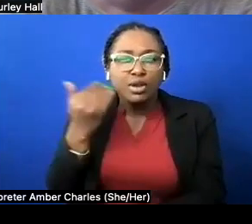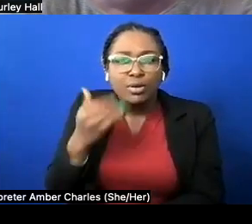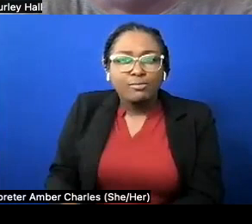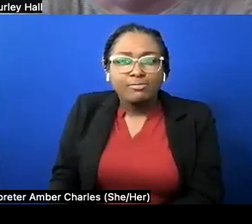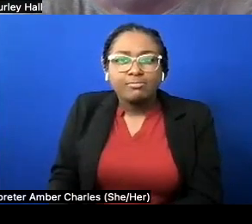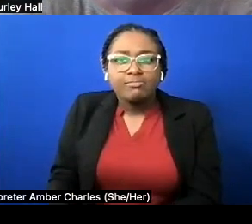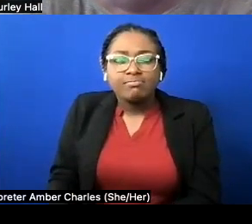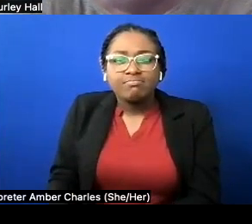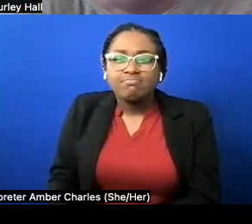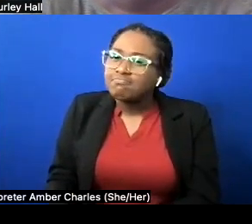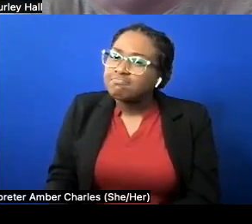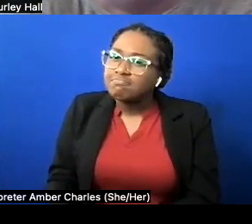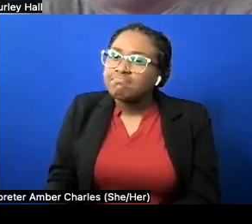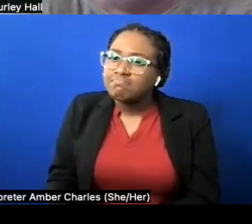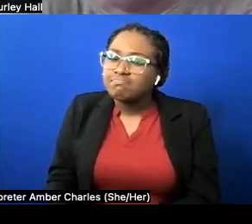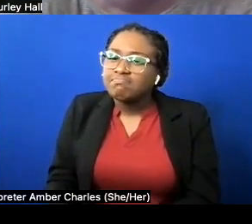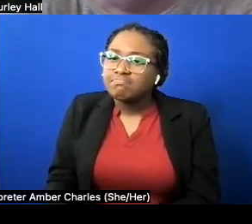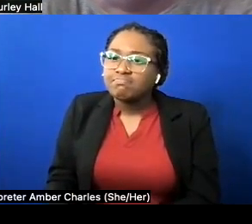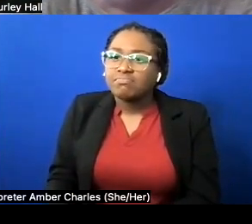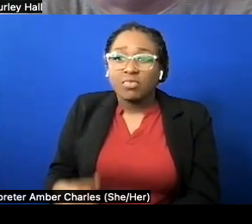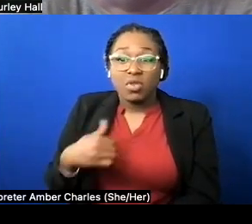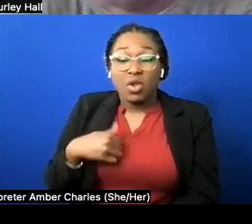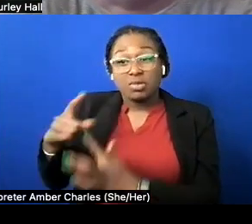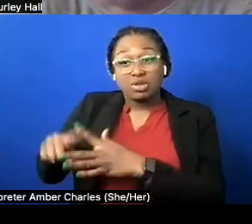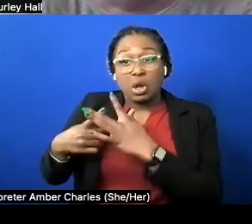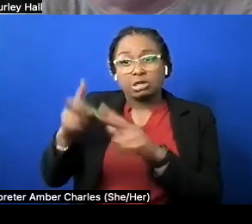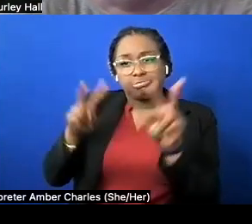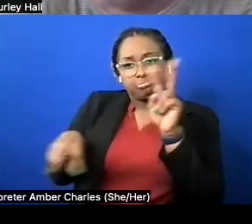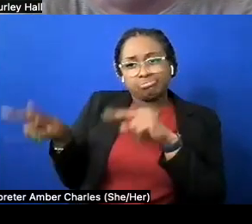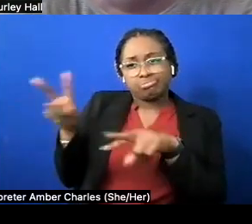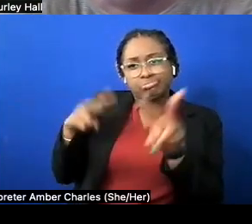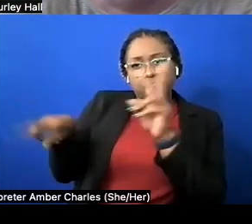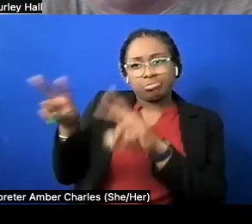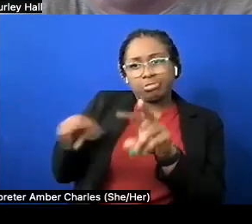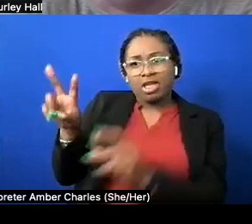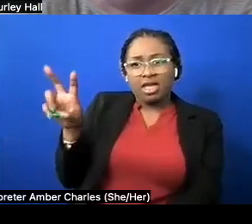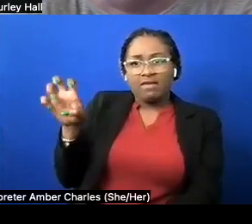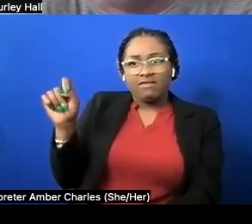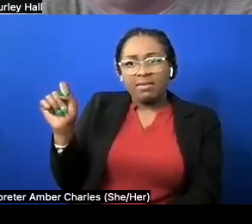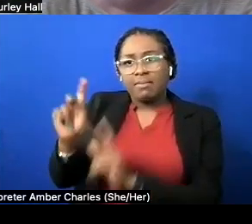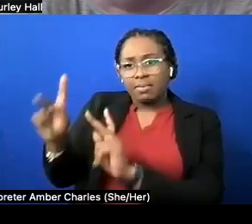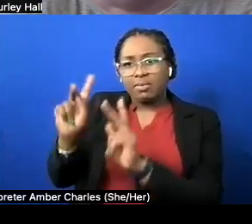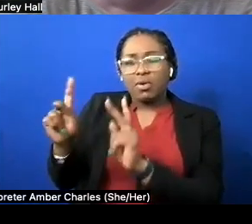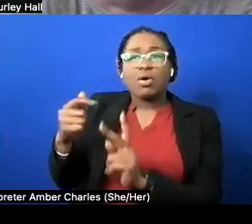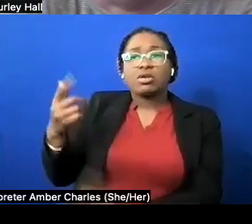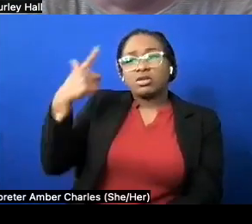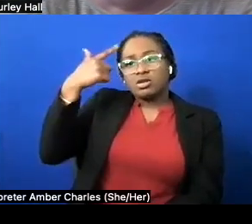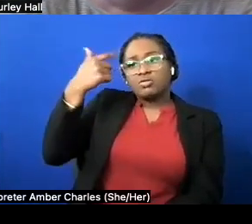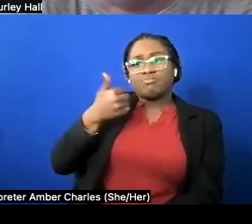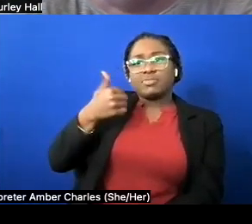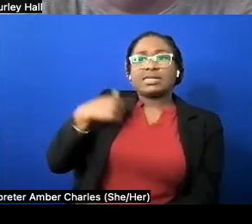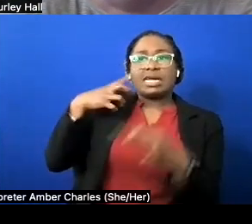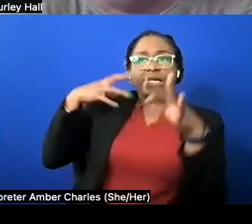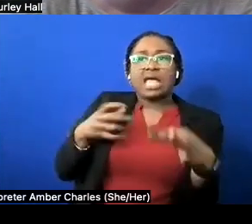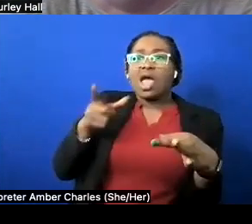How are we vetting them? So I'm starting to vet people, and it's up to me to decide who gets to be in my circle. And